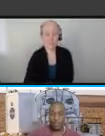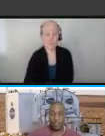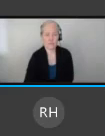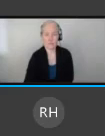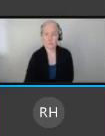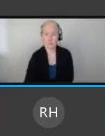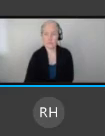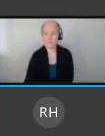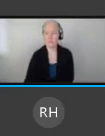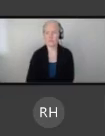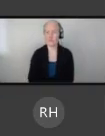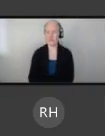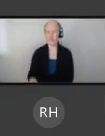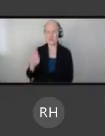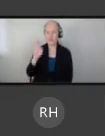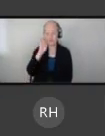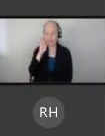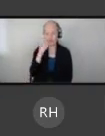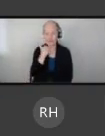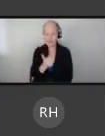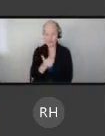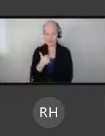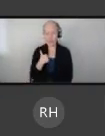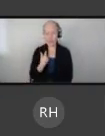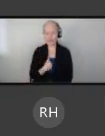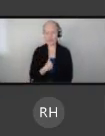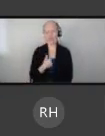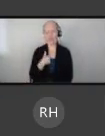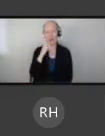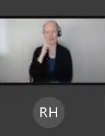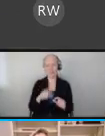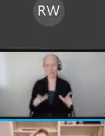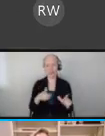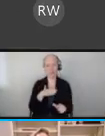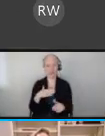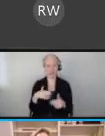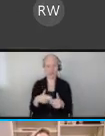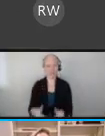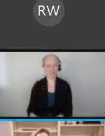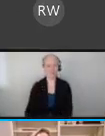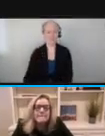Hello, thank you for having me. I'm just going to share my slides here.